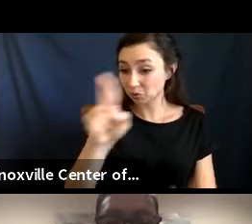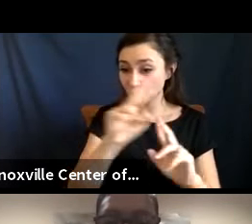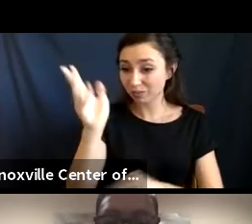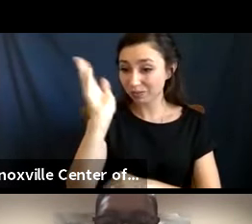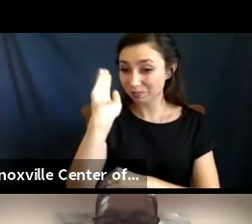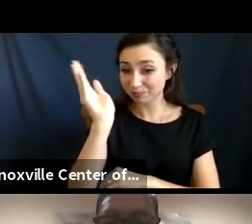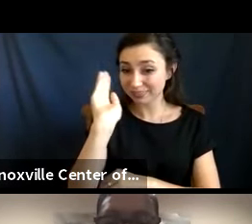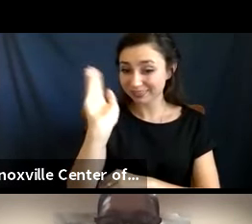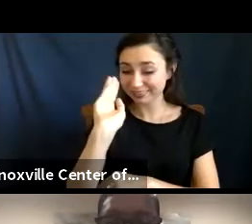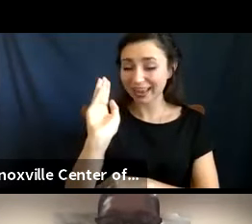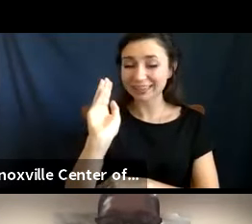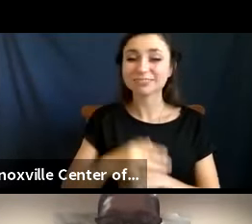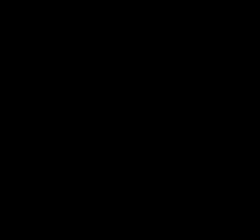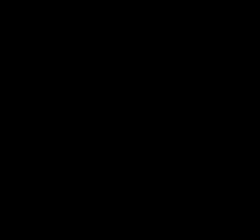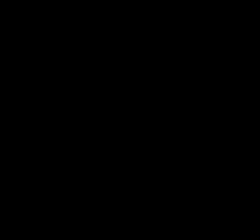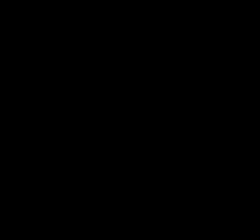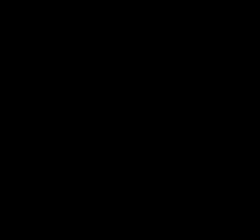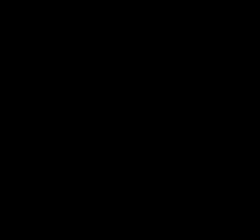like to hear from you.